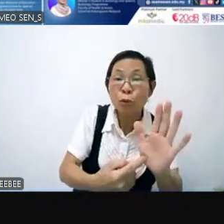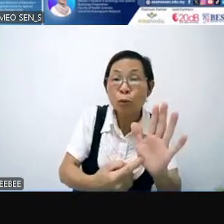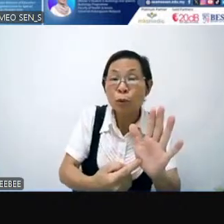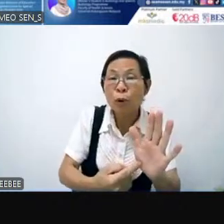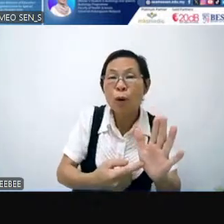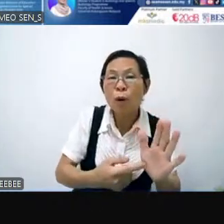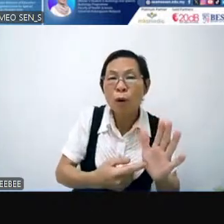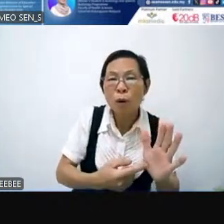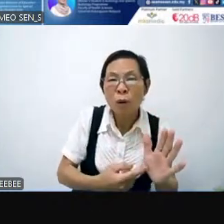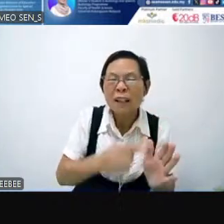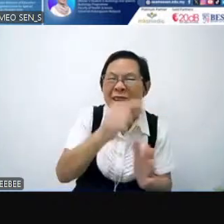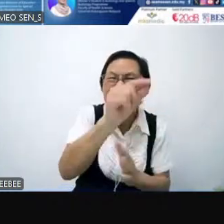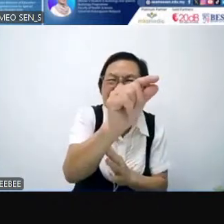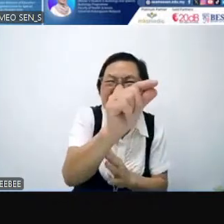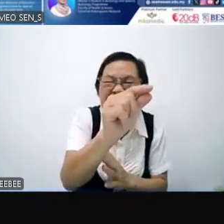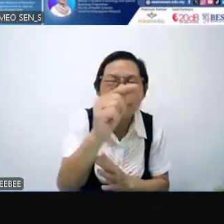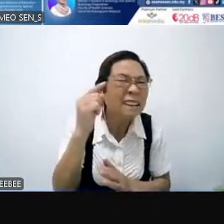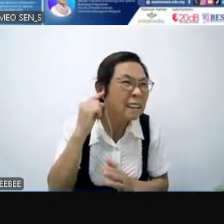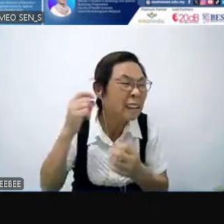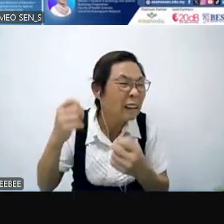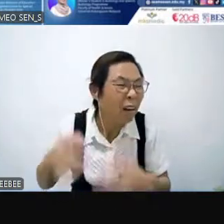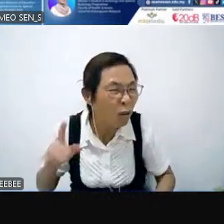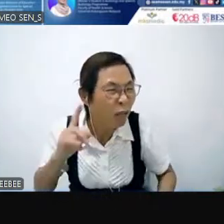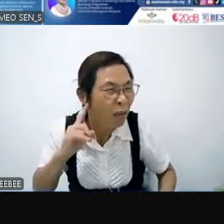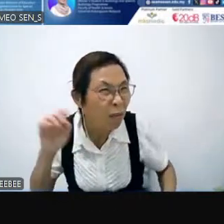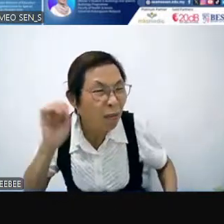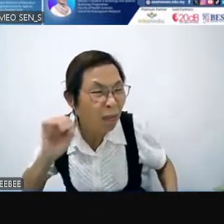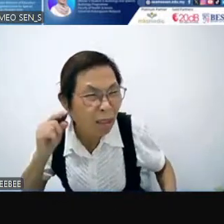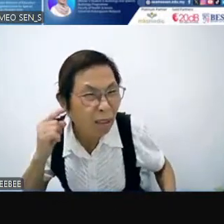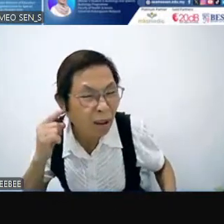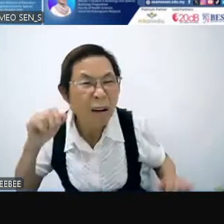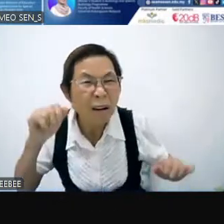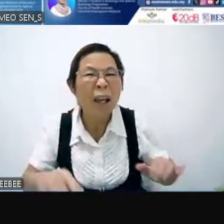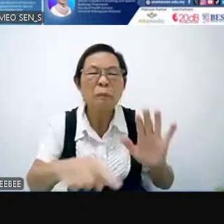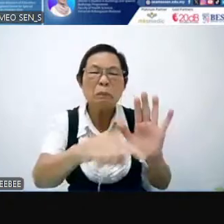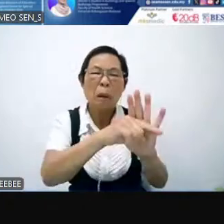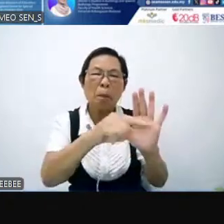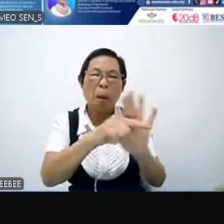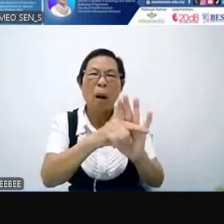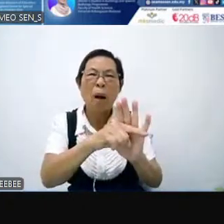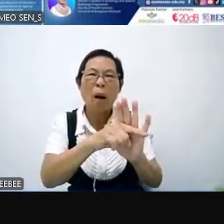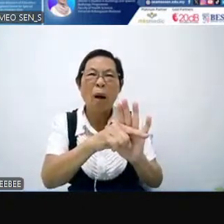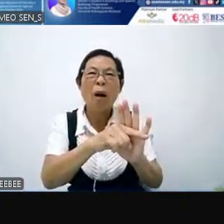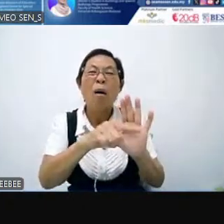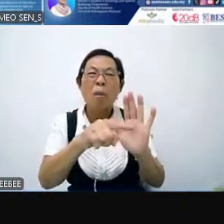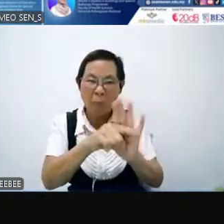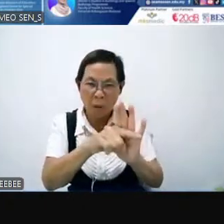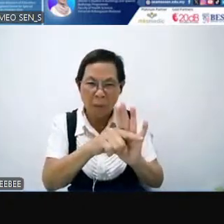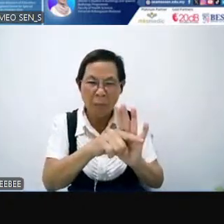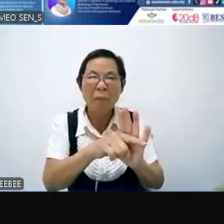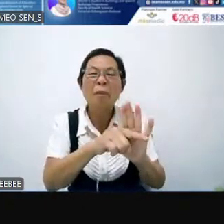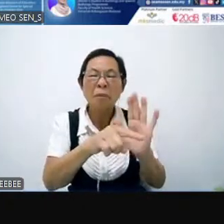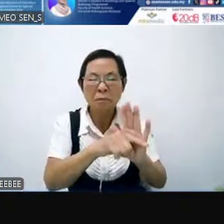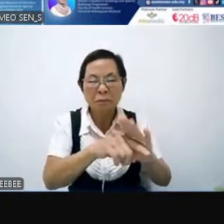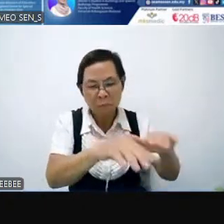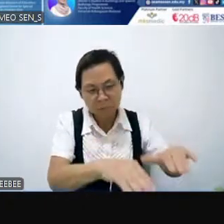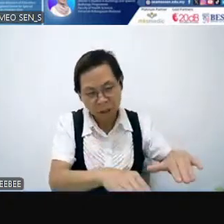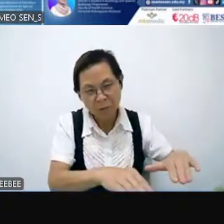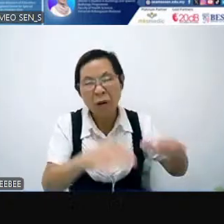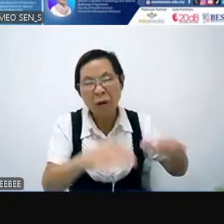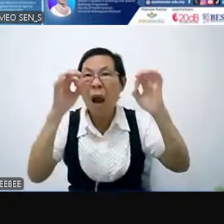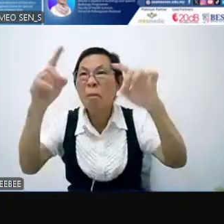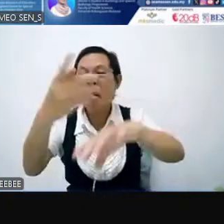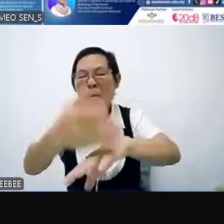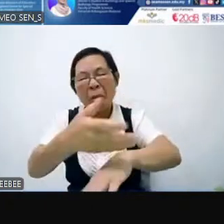mild form of hearing loss can negatively affect the child's academic performance.